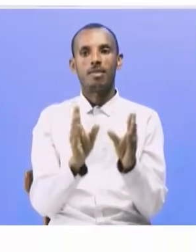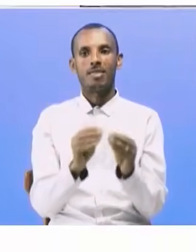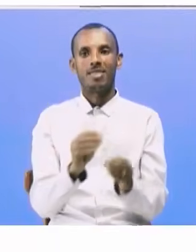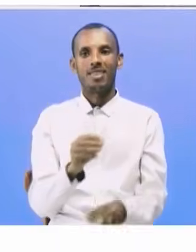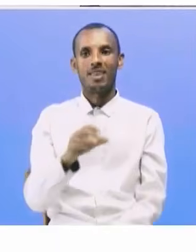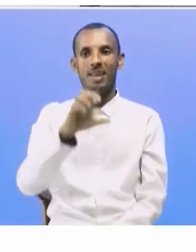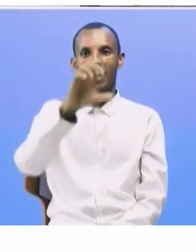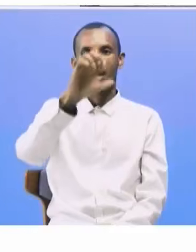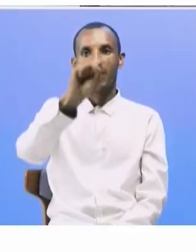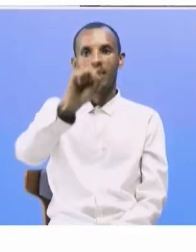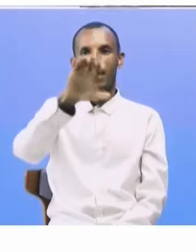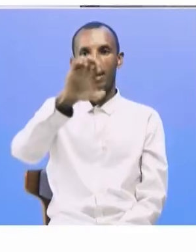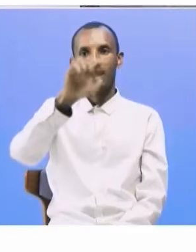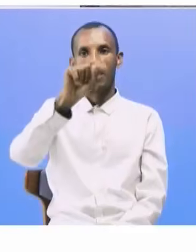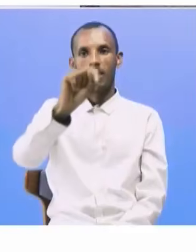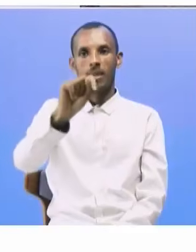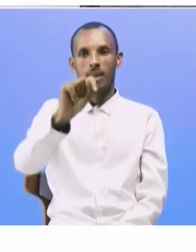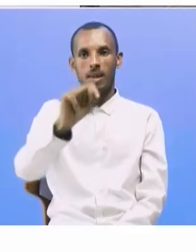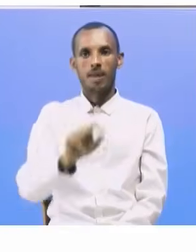set.